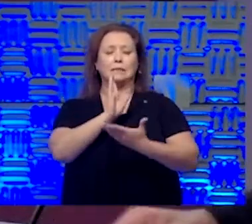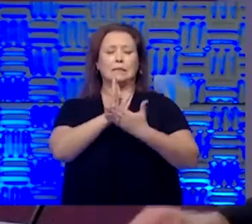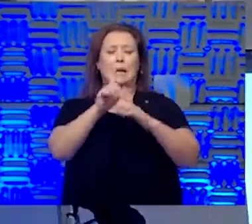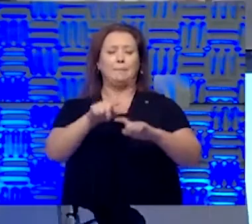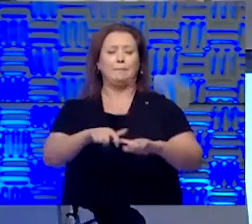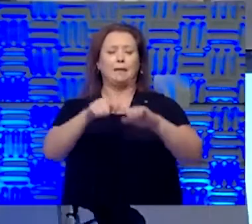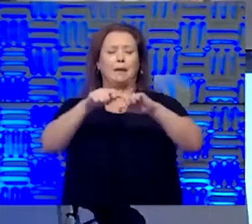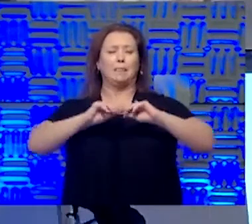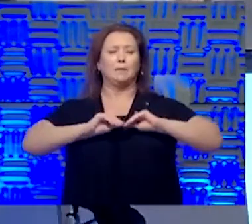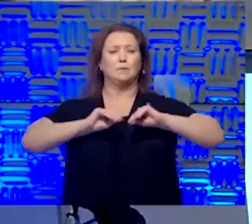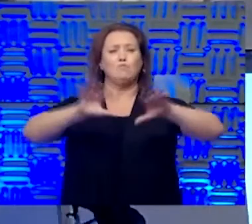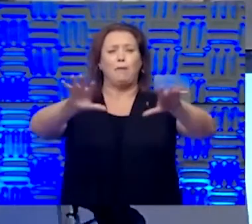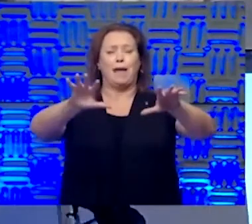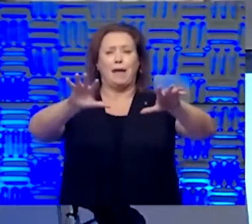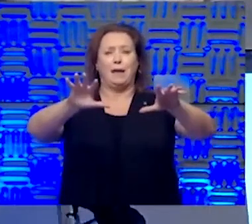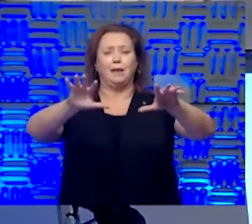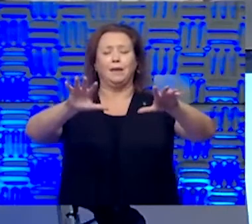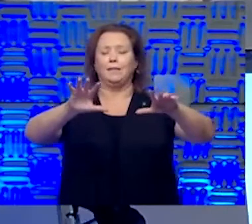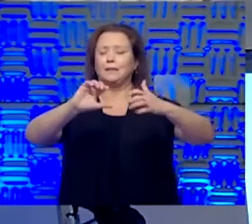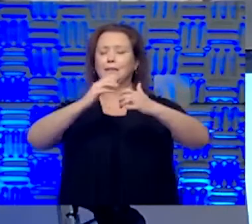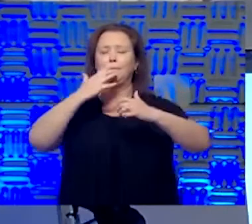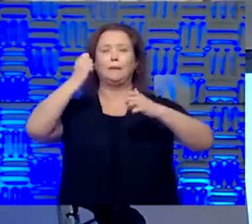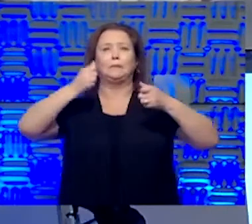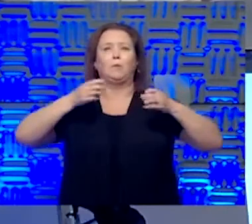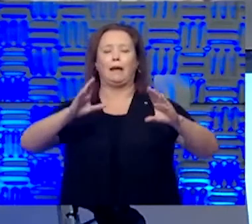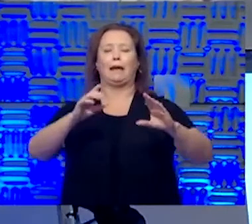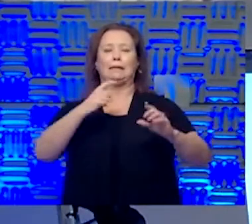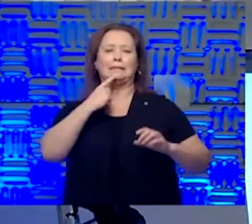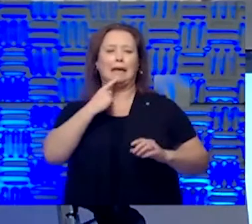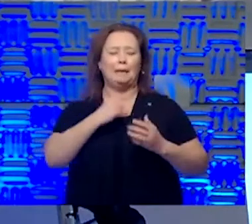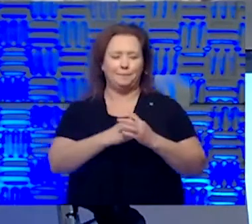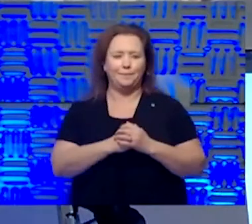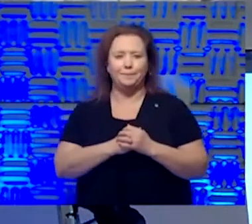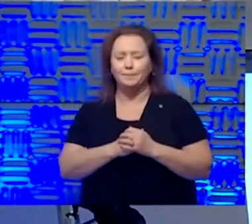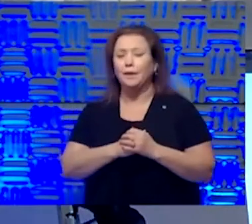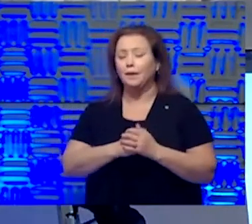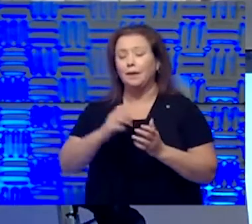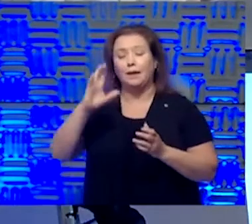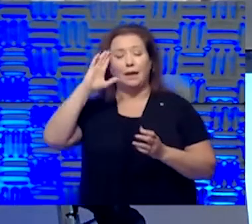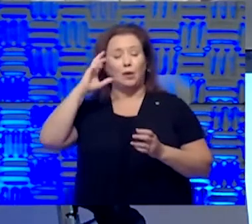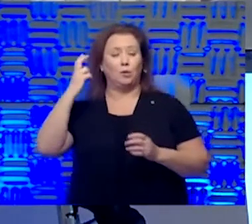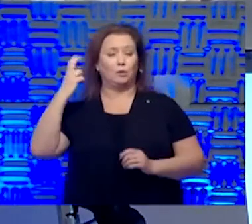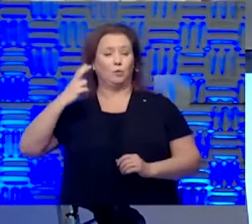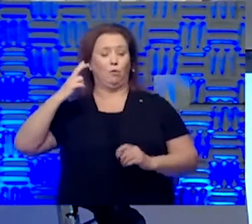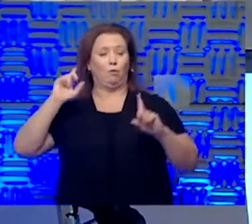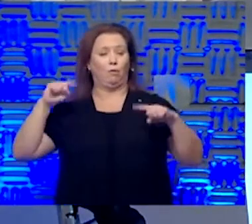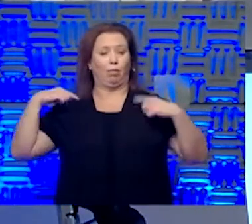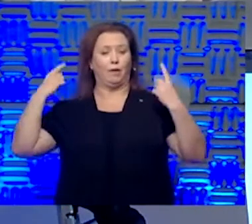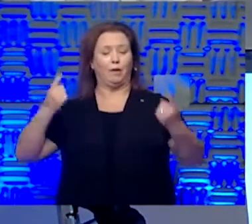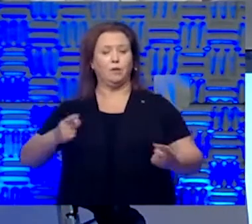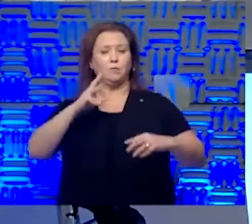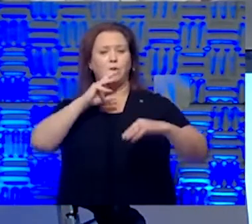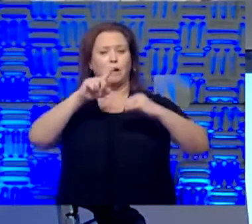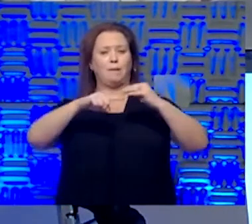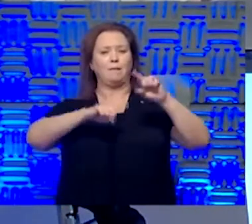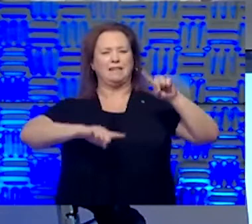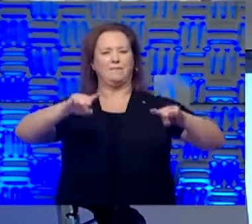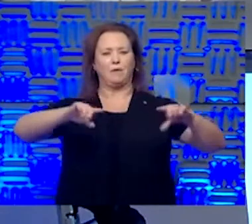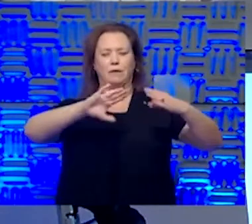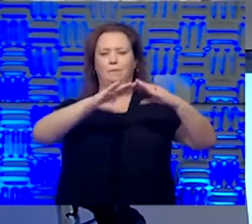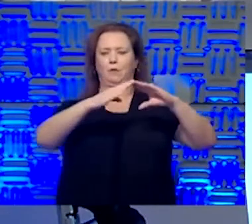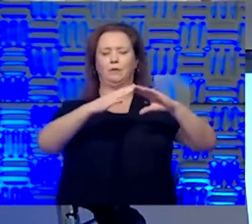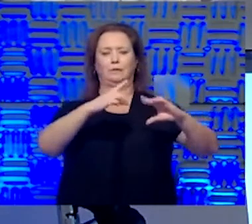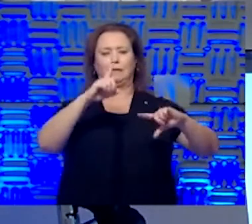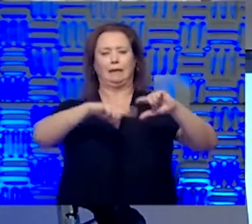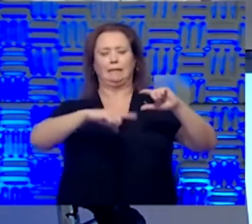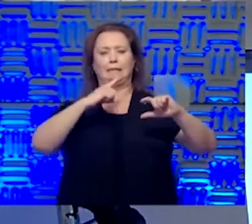illnesses. I mean, that's the best way I can put it. Well, and I think historically, and Allen, you'll know this, I'm sure, when you talk about different communities, you can't just